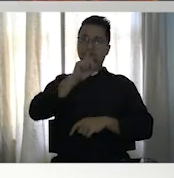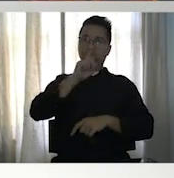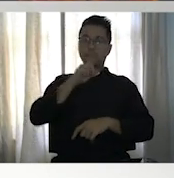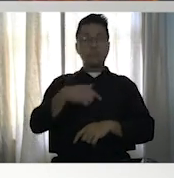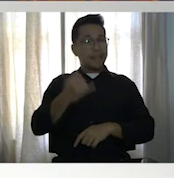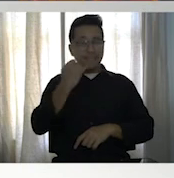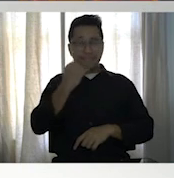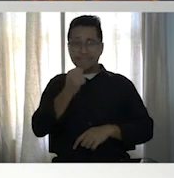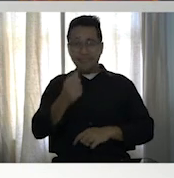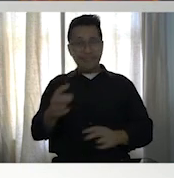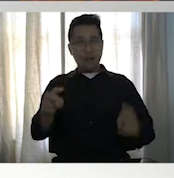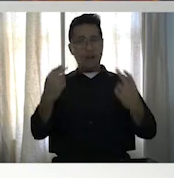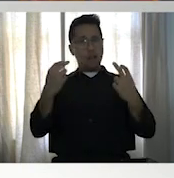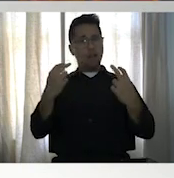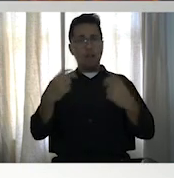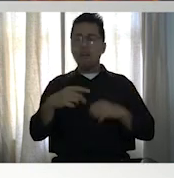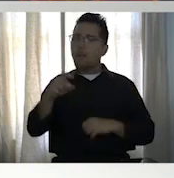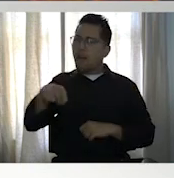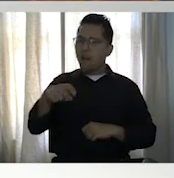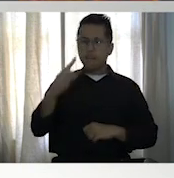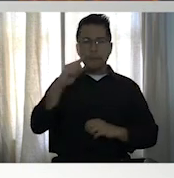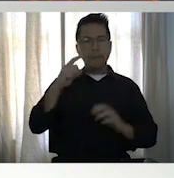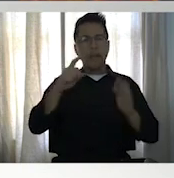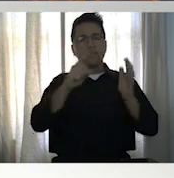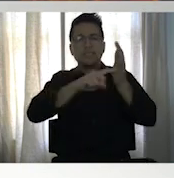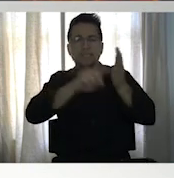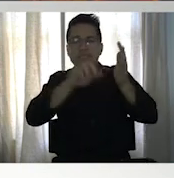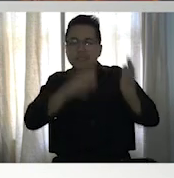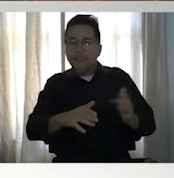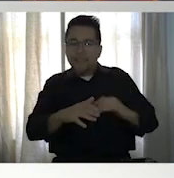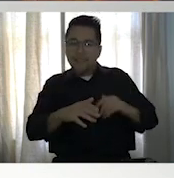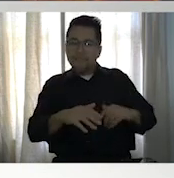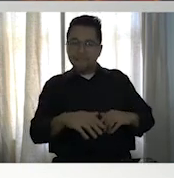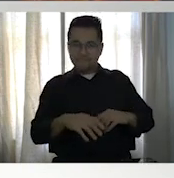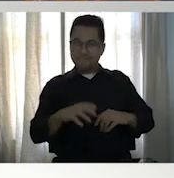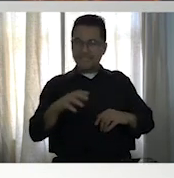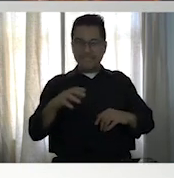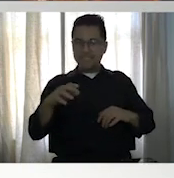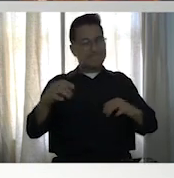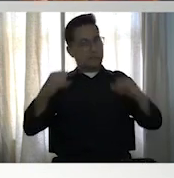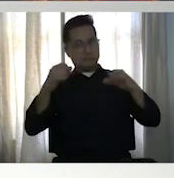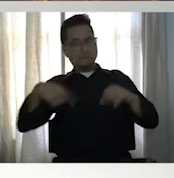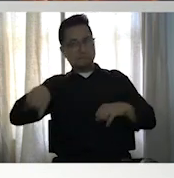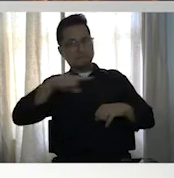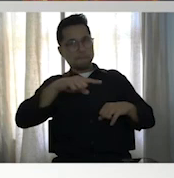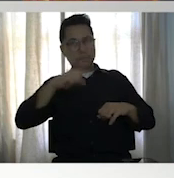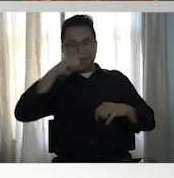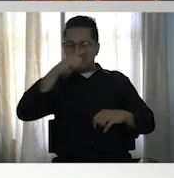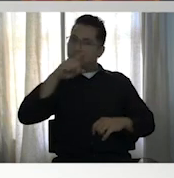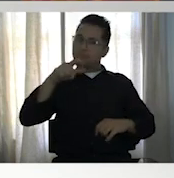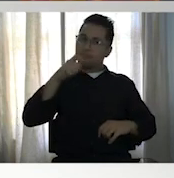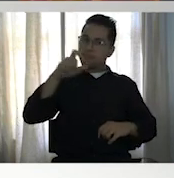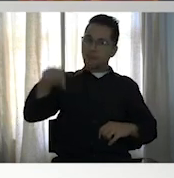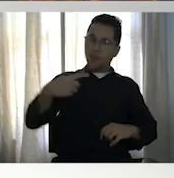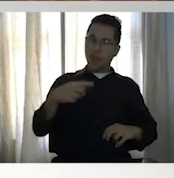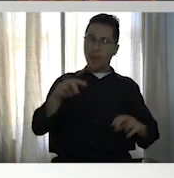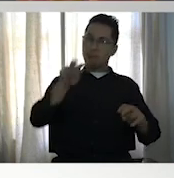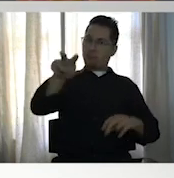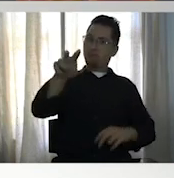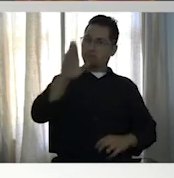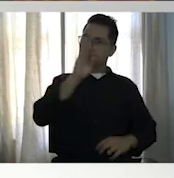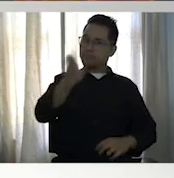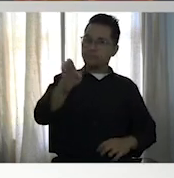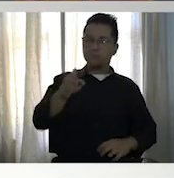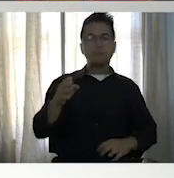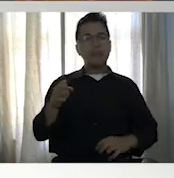going to look to find those clues, they have to be a detective. Is really what we all are, and it's not just about I'm looking right at you.